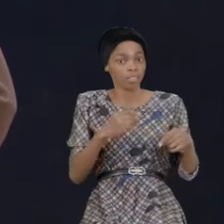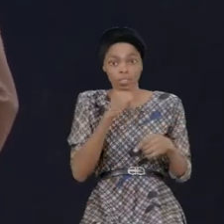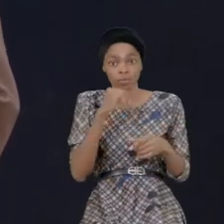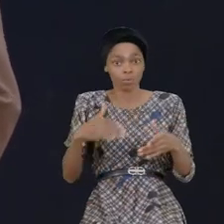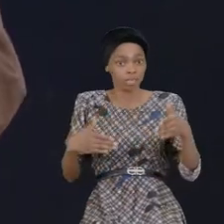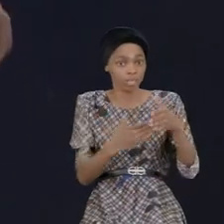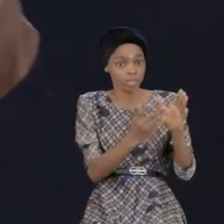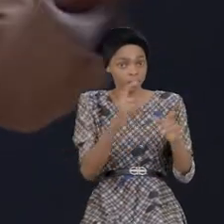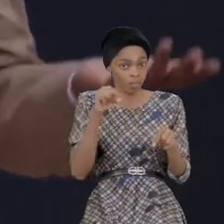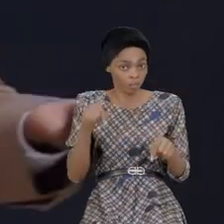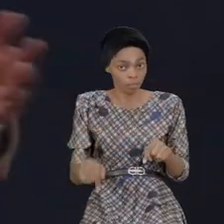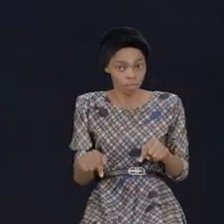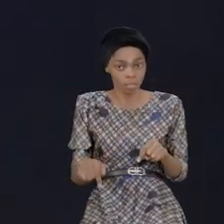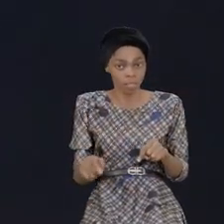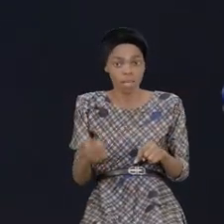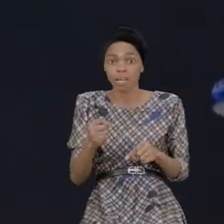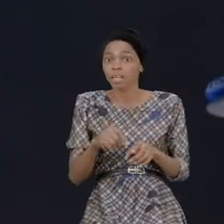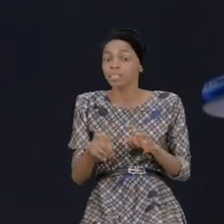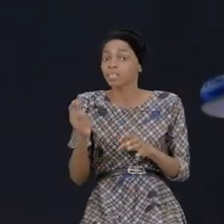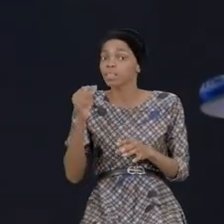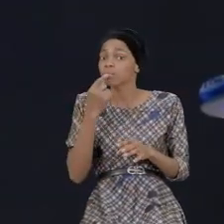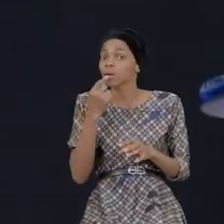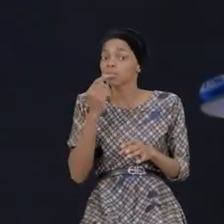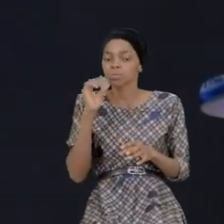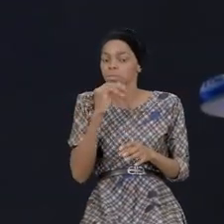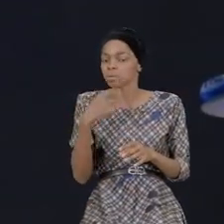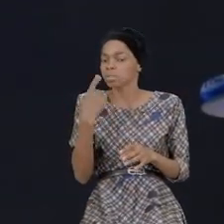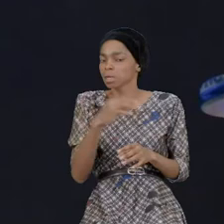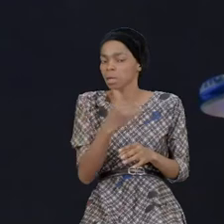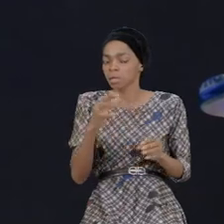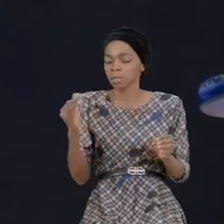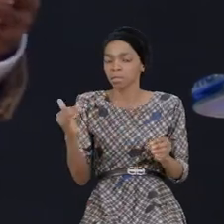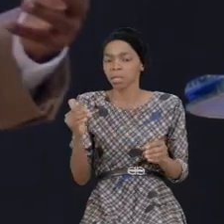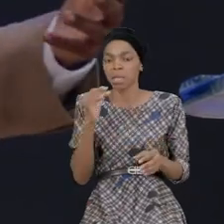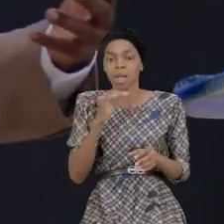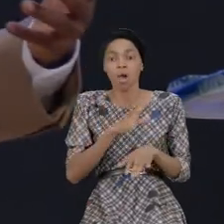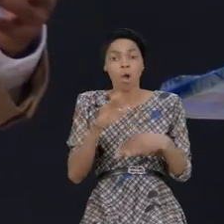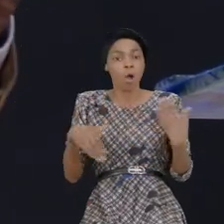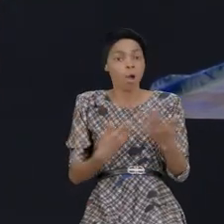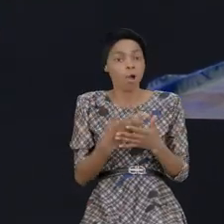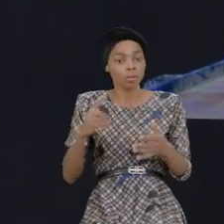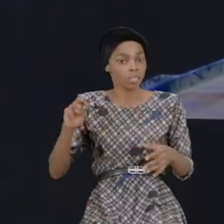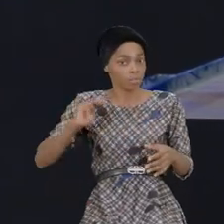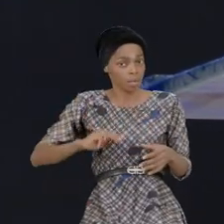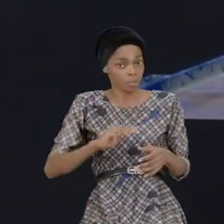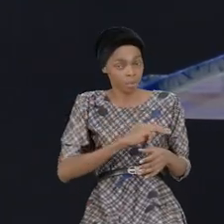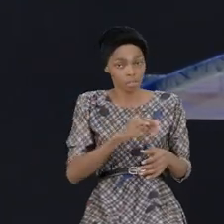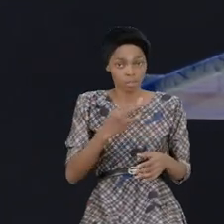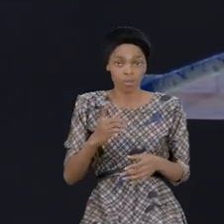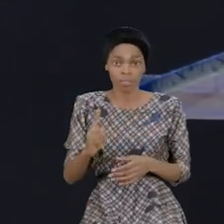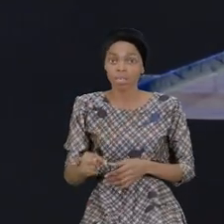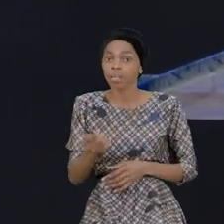to the feet. And the mouth will not say anything. All those members of the body,